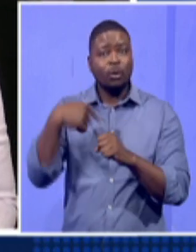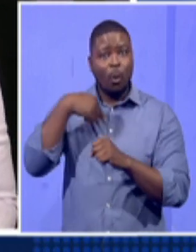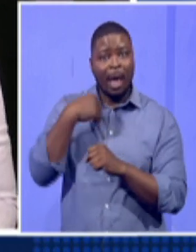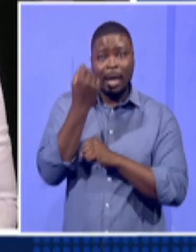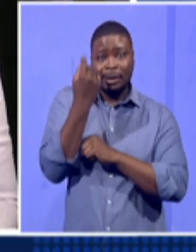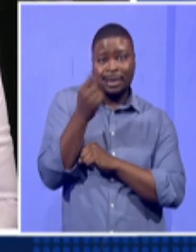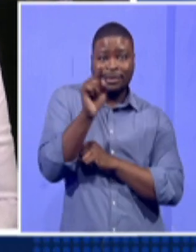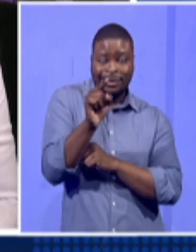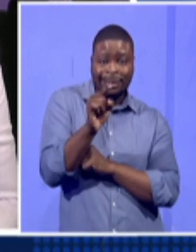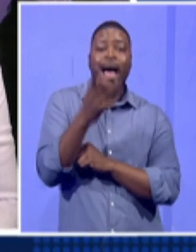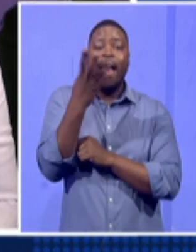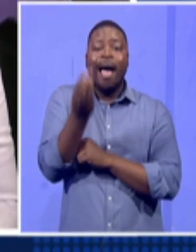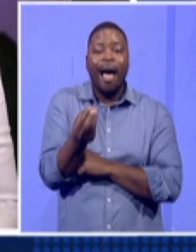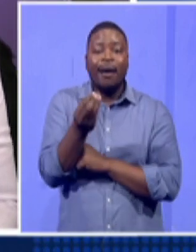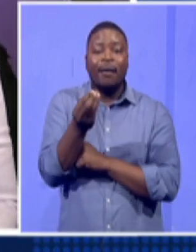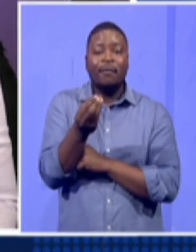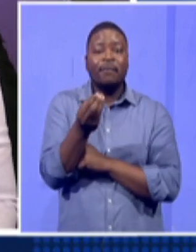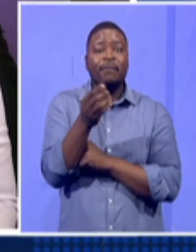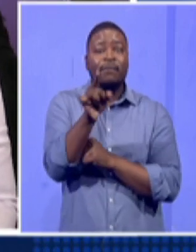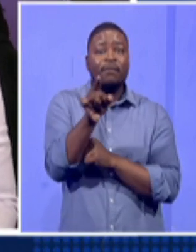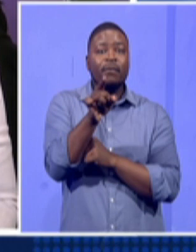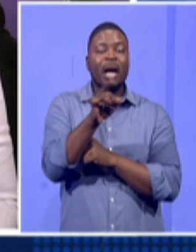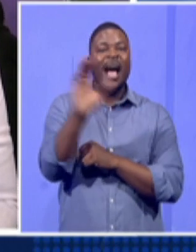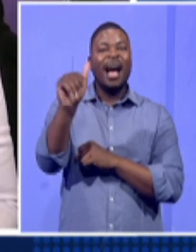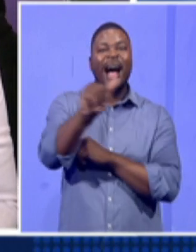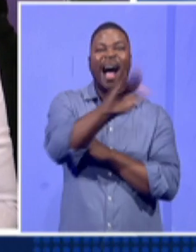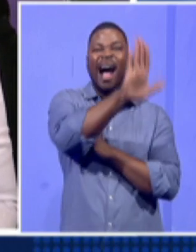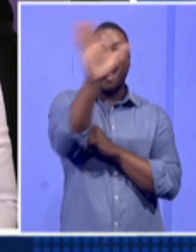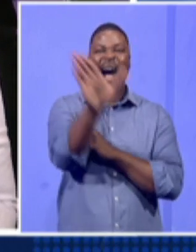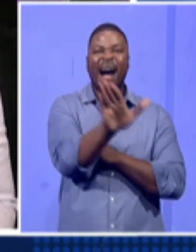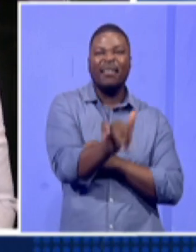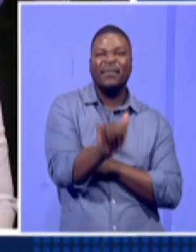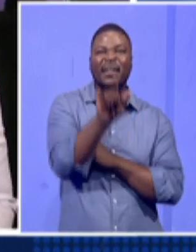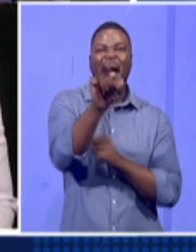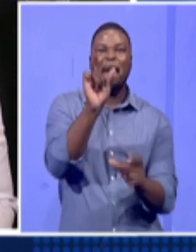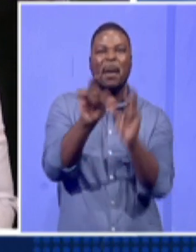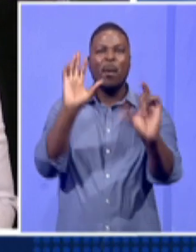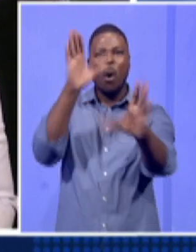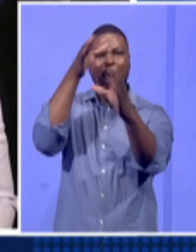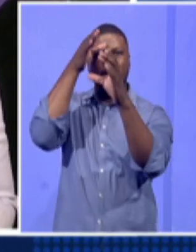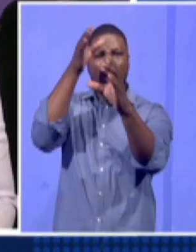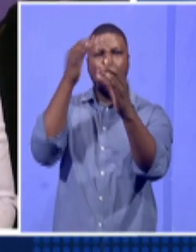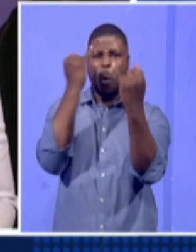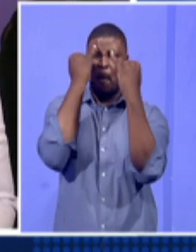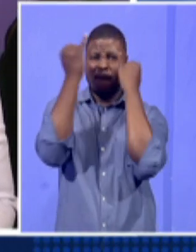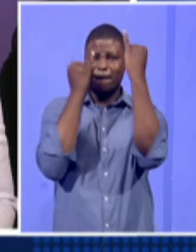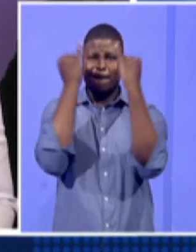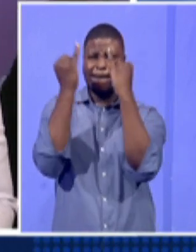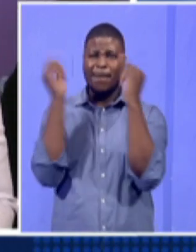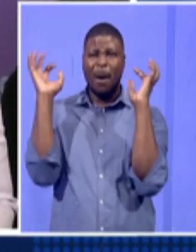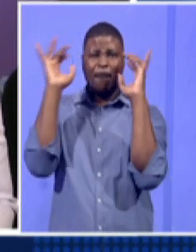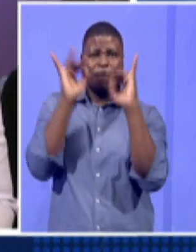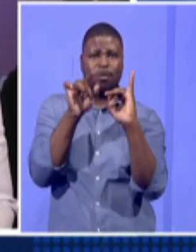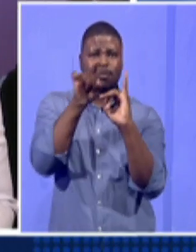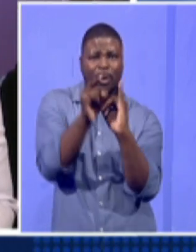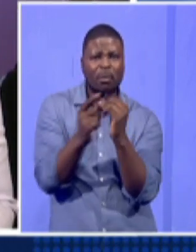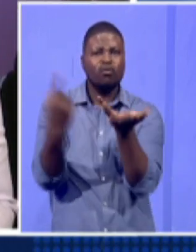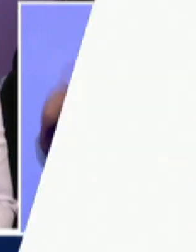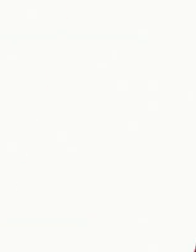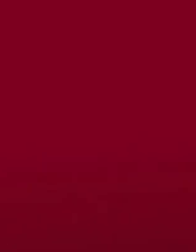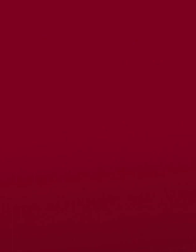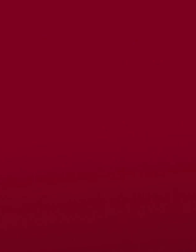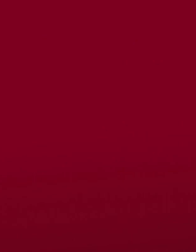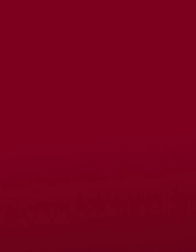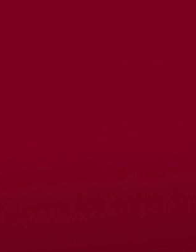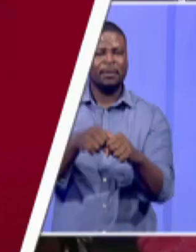some of Africa's greatest innovators under one roof. Tell us more. Well, let's settle the score about why I left you